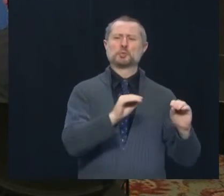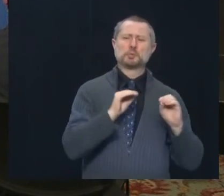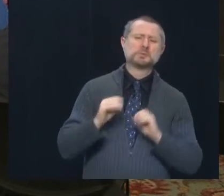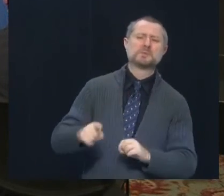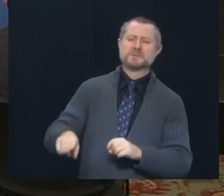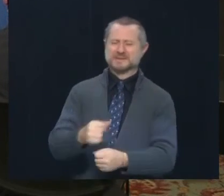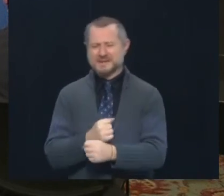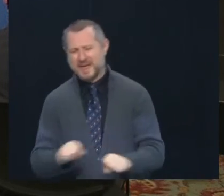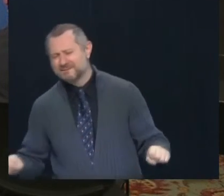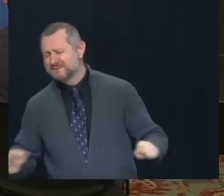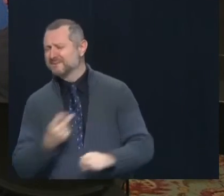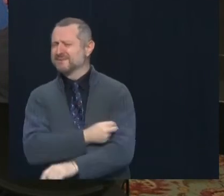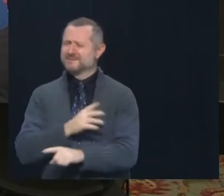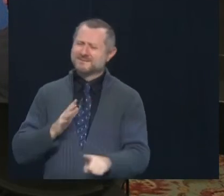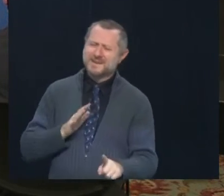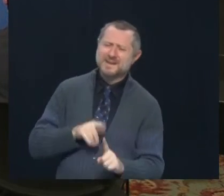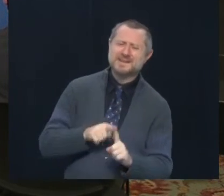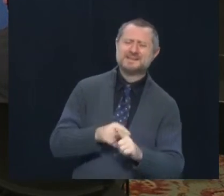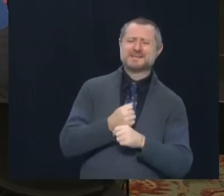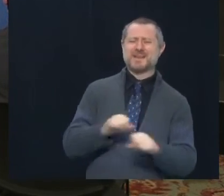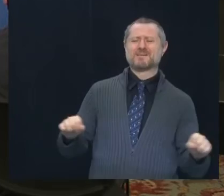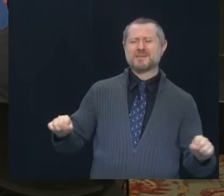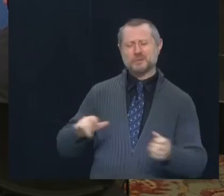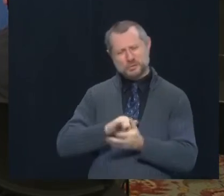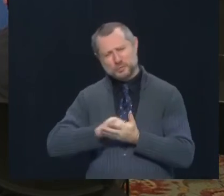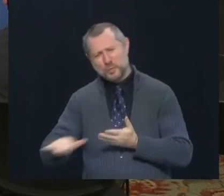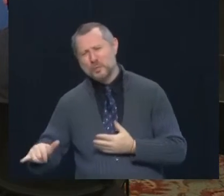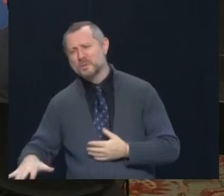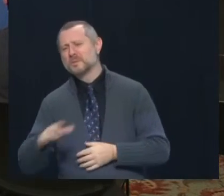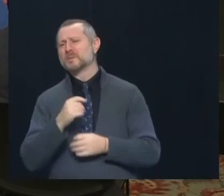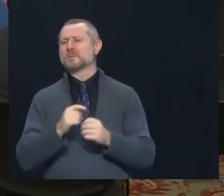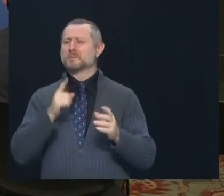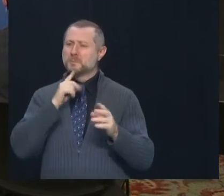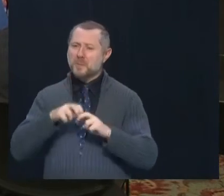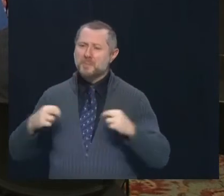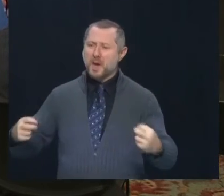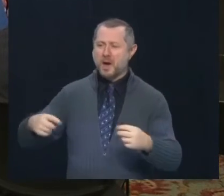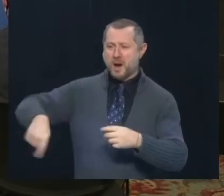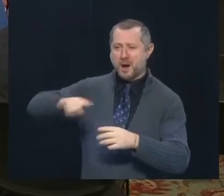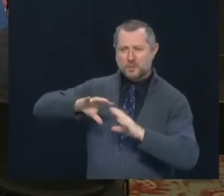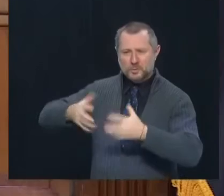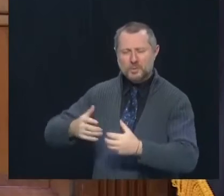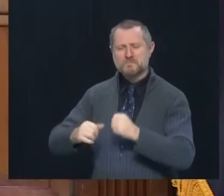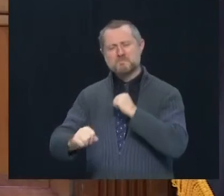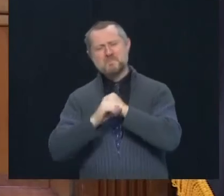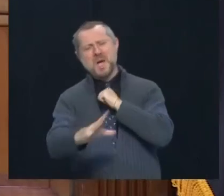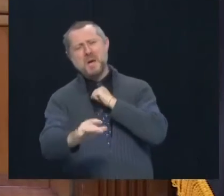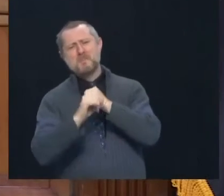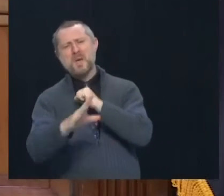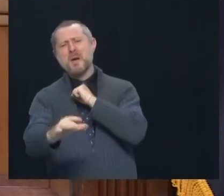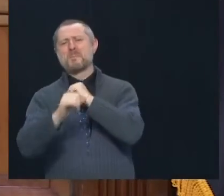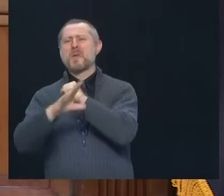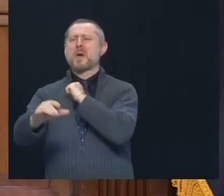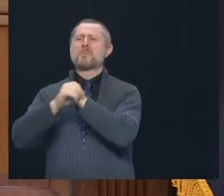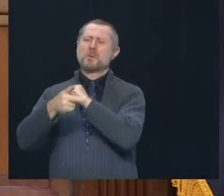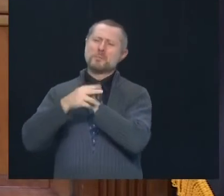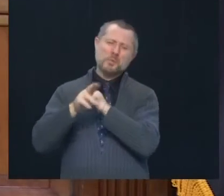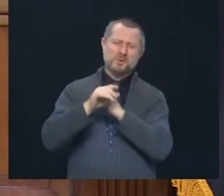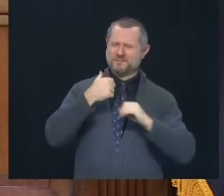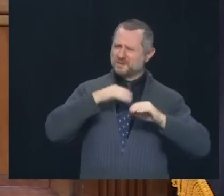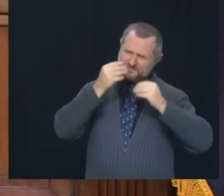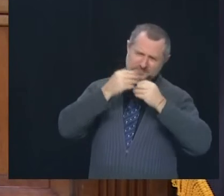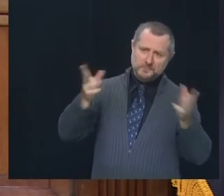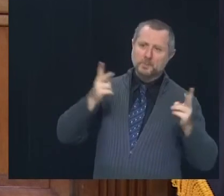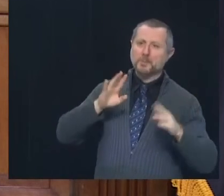panel, we're putting together a public relations campaign where people are going to take the